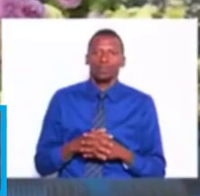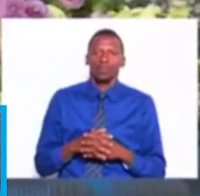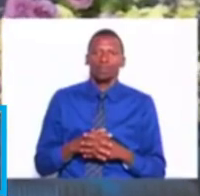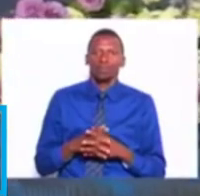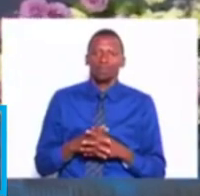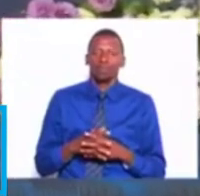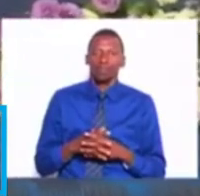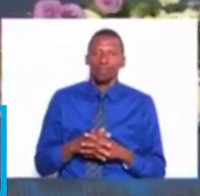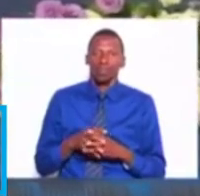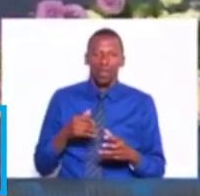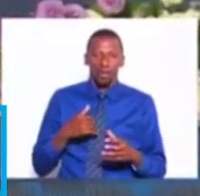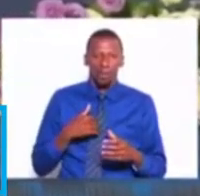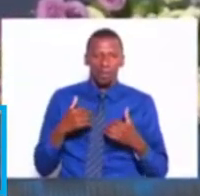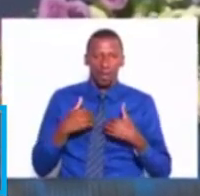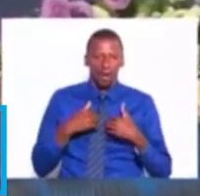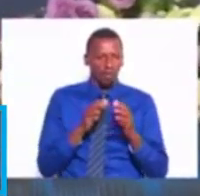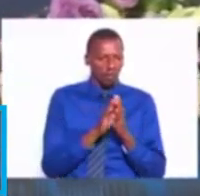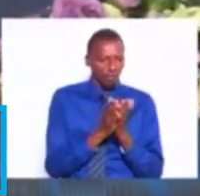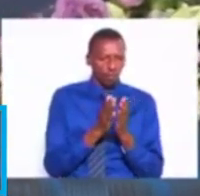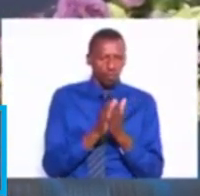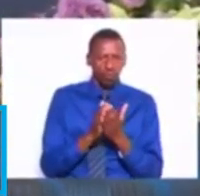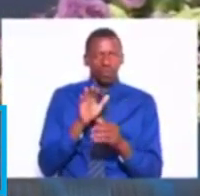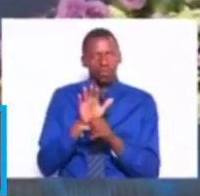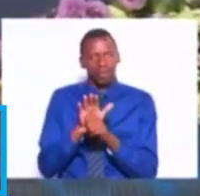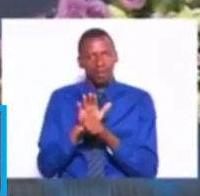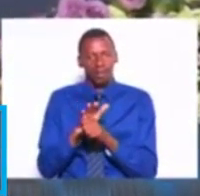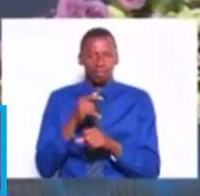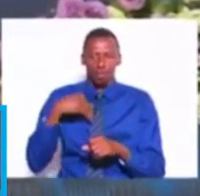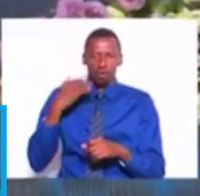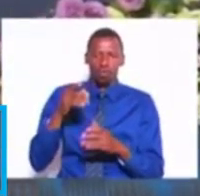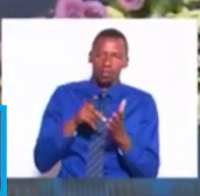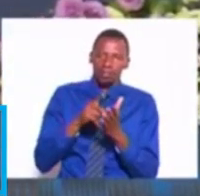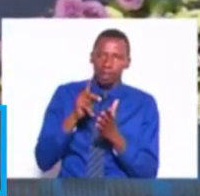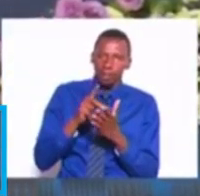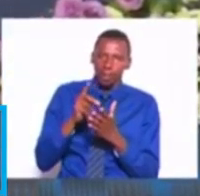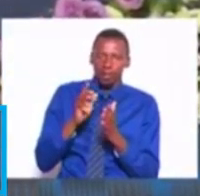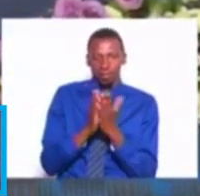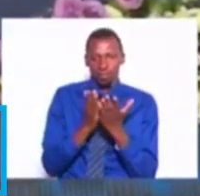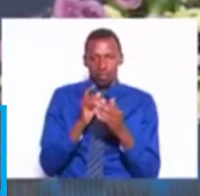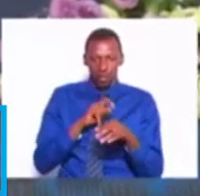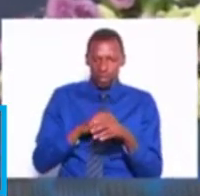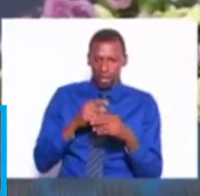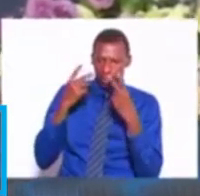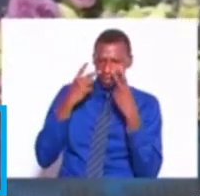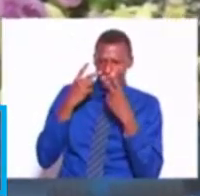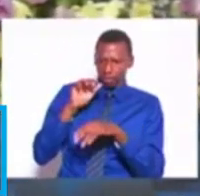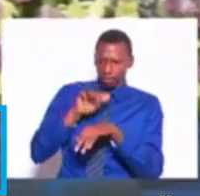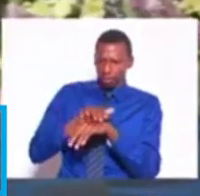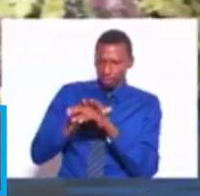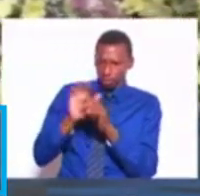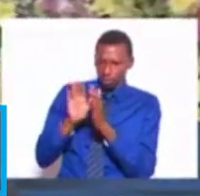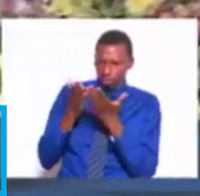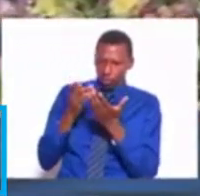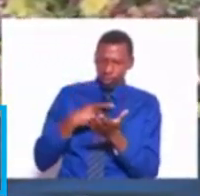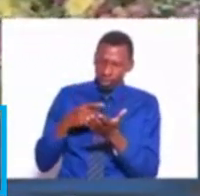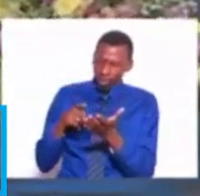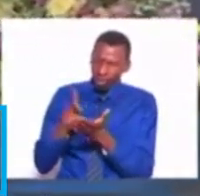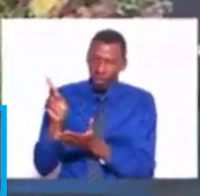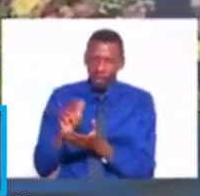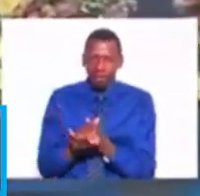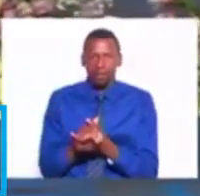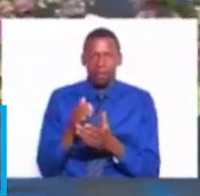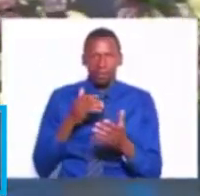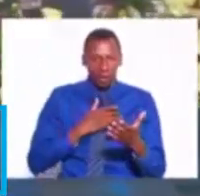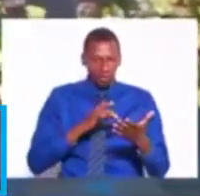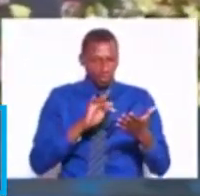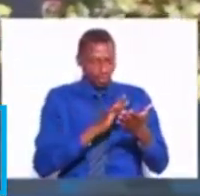I have a lot of books and I buy books. That's one of my hobbies. When I see a good book, I just buy. My iPad is full